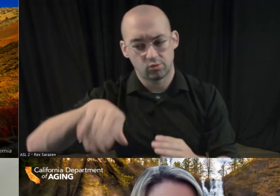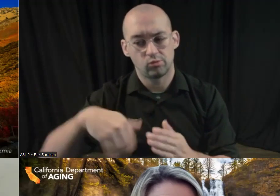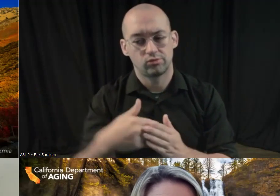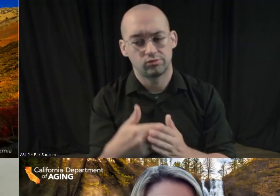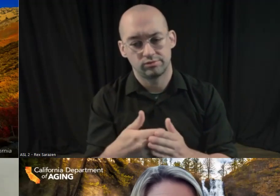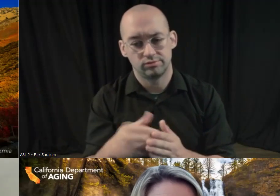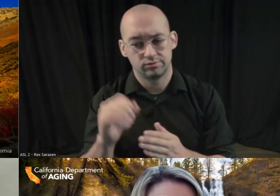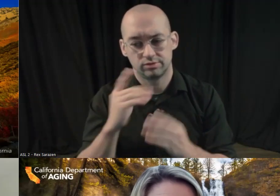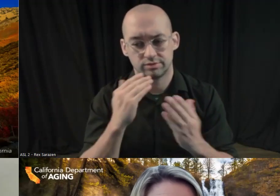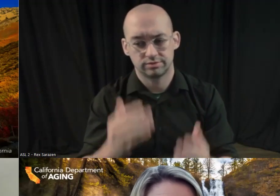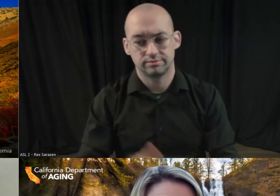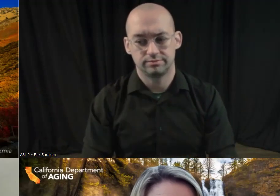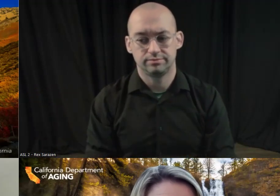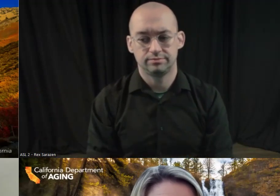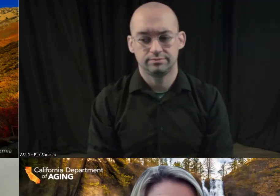Thank you.